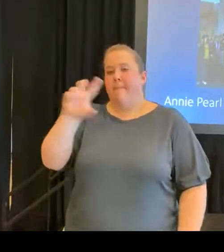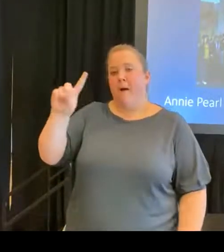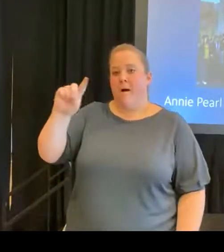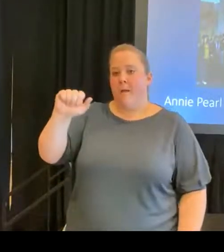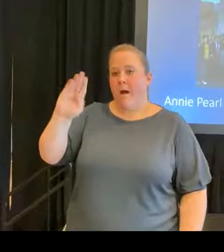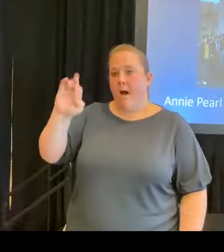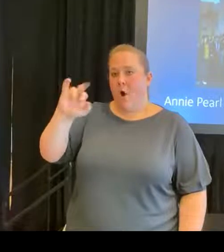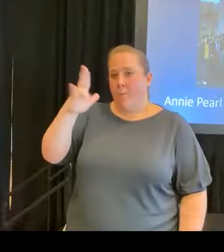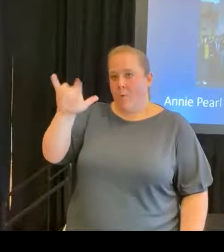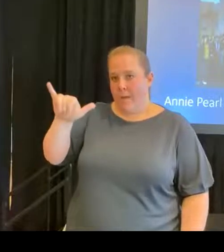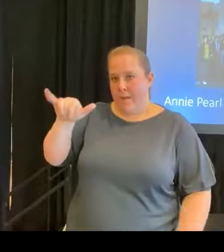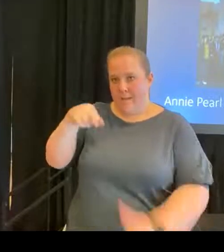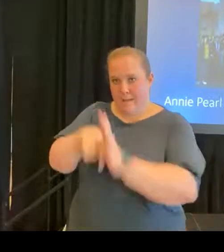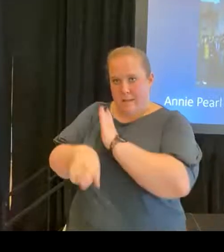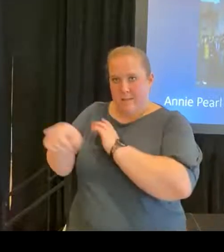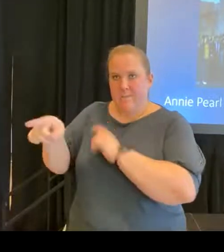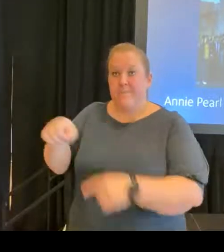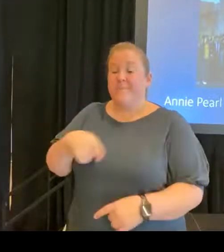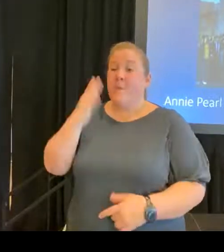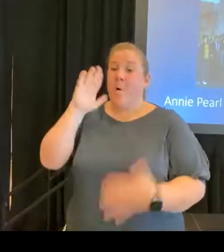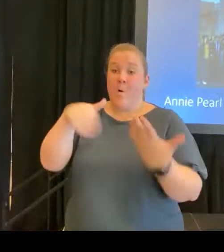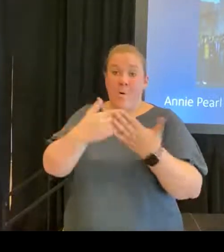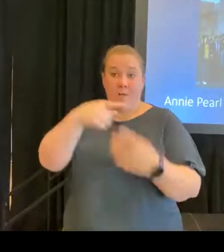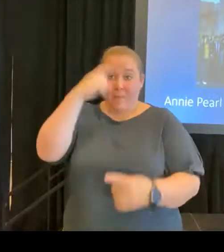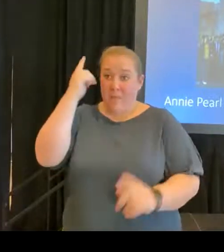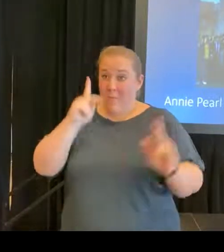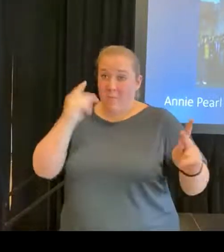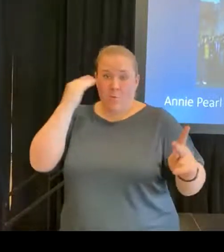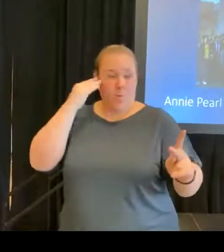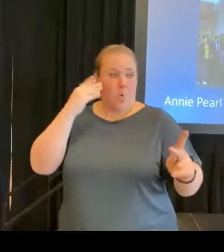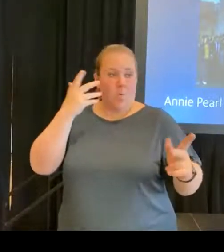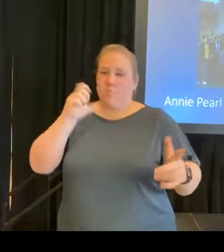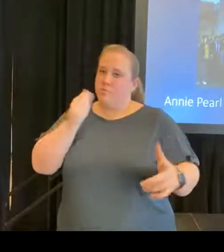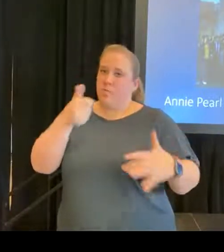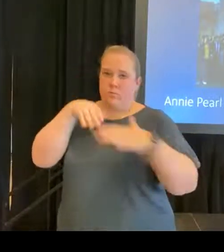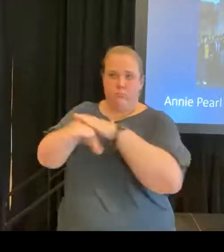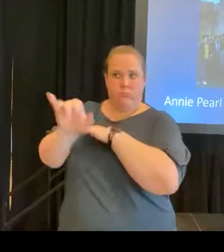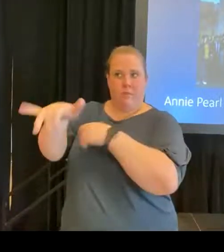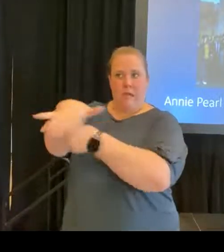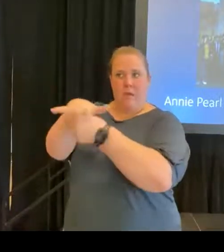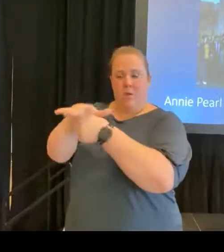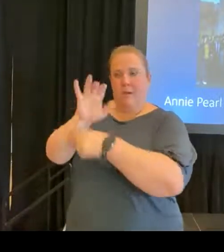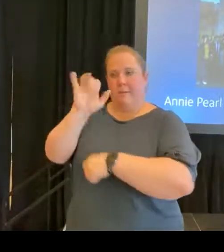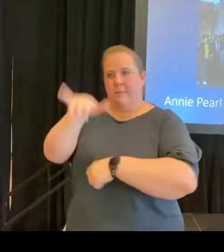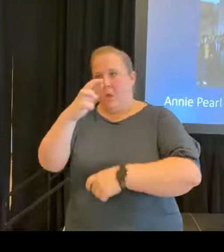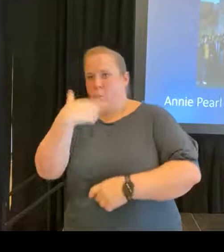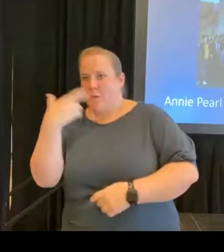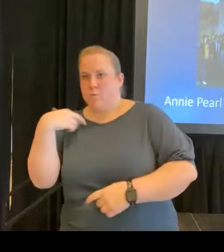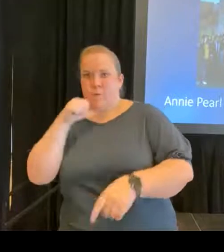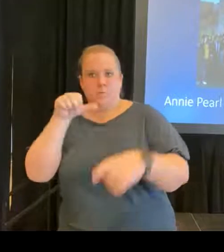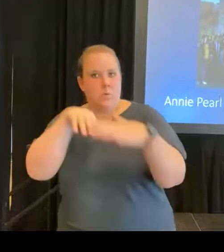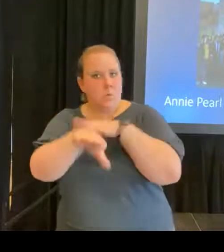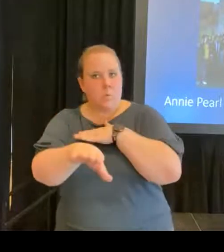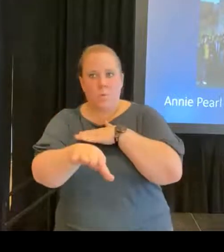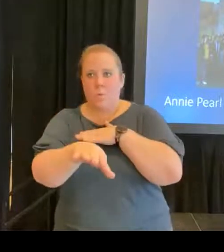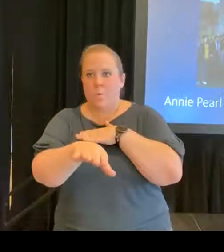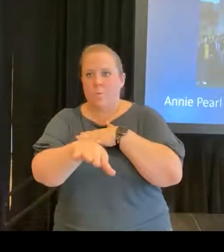All of the black folk knew not to mix, not to go into certain areas, restaurants or whatever.